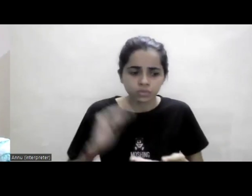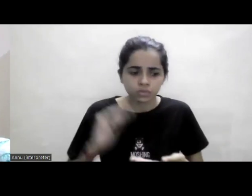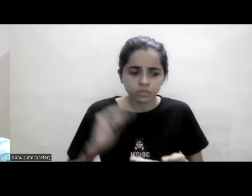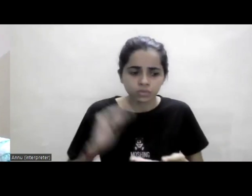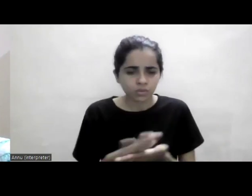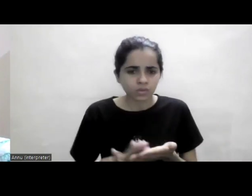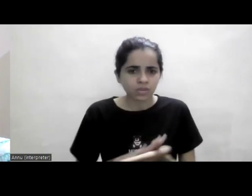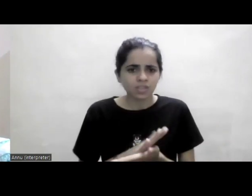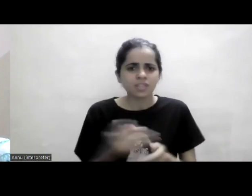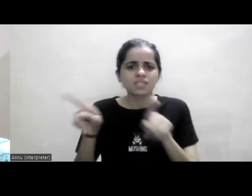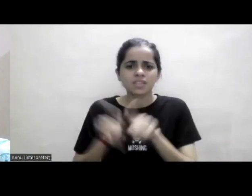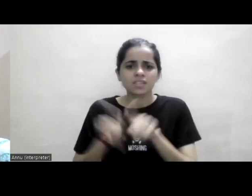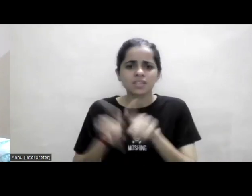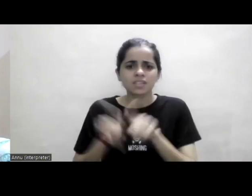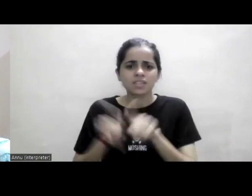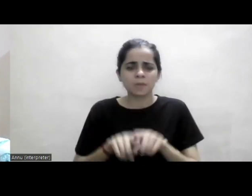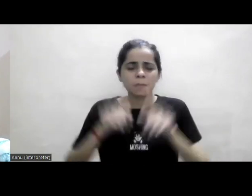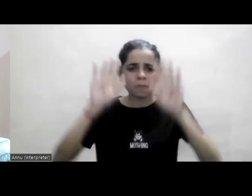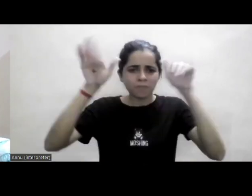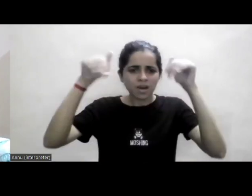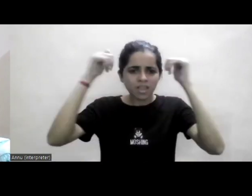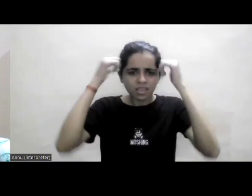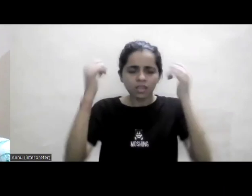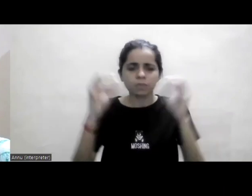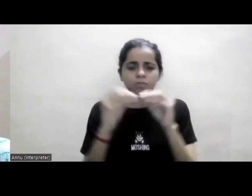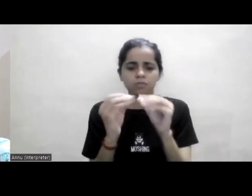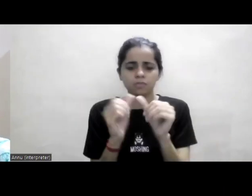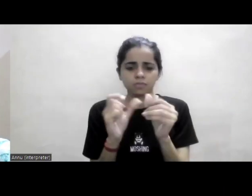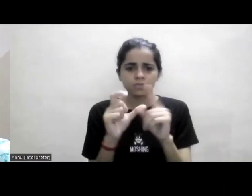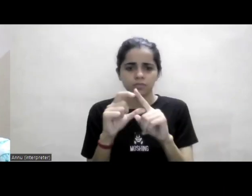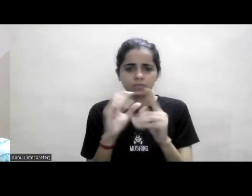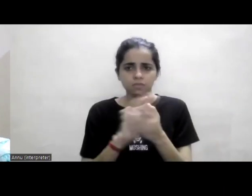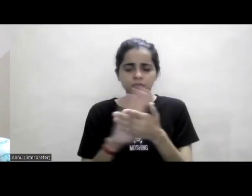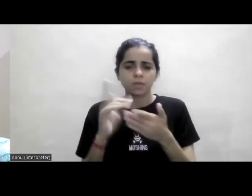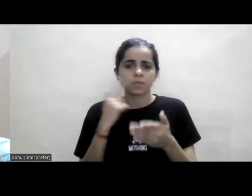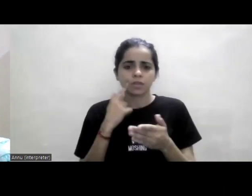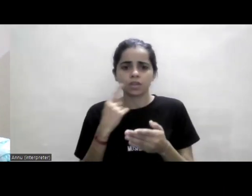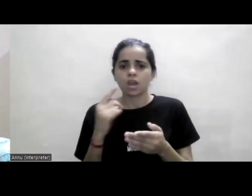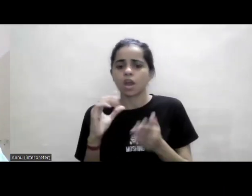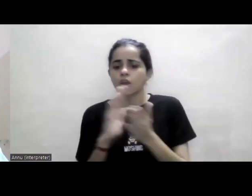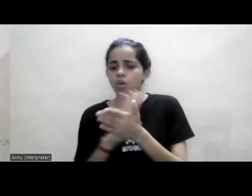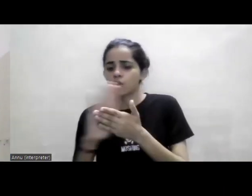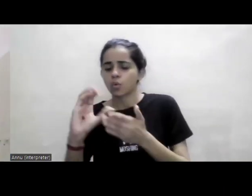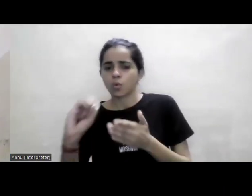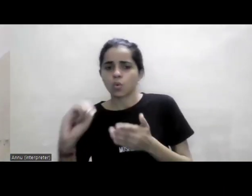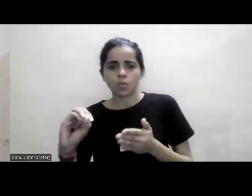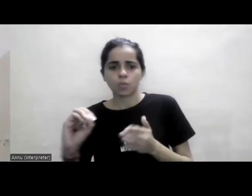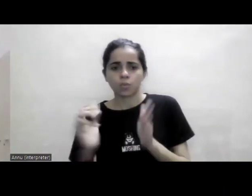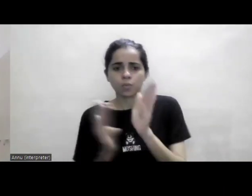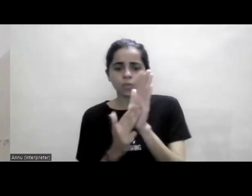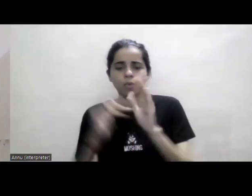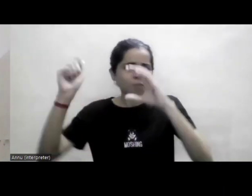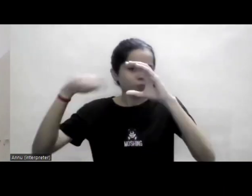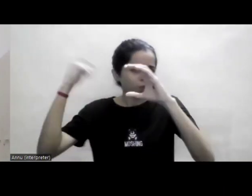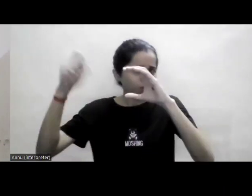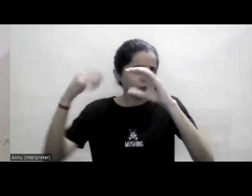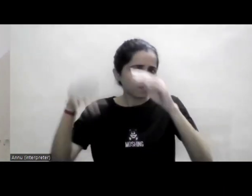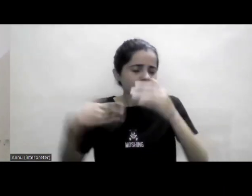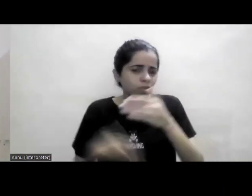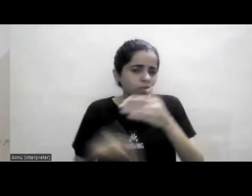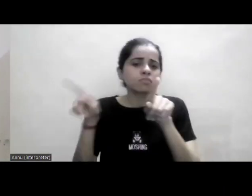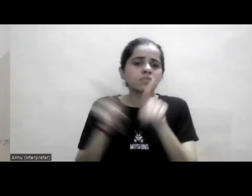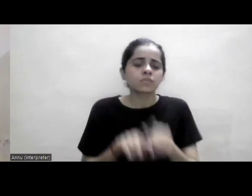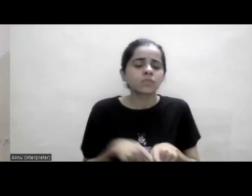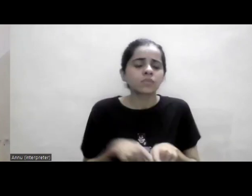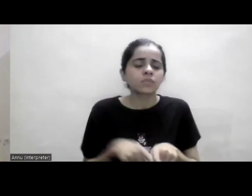wo movie thi. Badhai Do, abhi jo recently aayi, where there is a queer couple. So both of them have